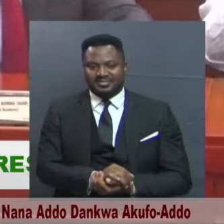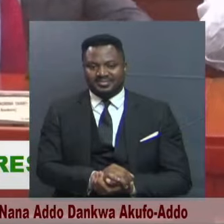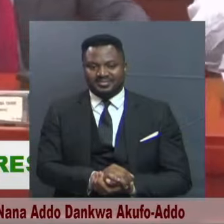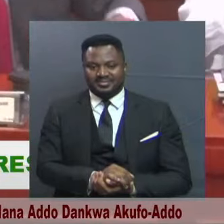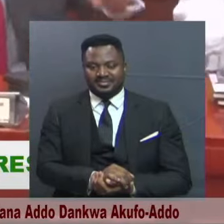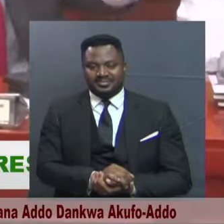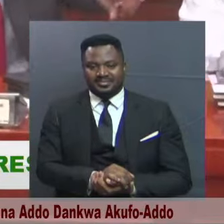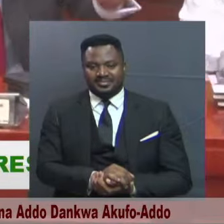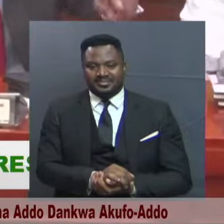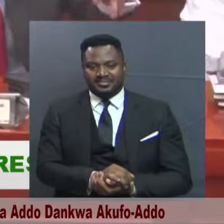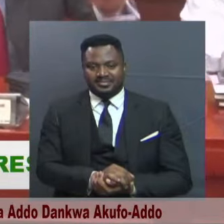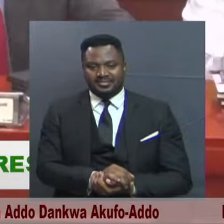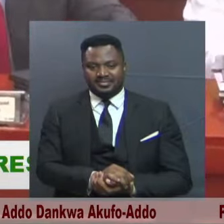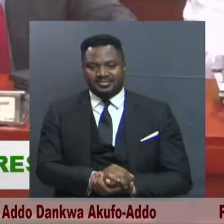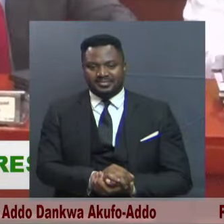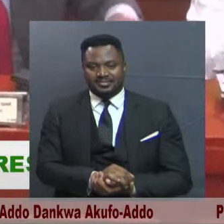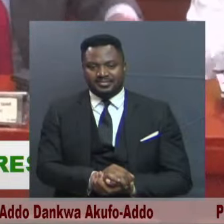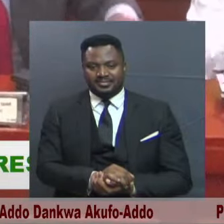to